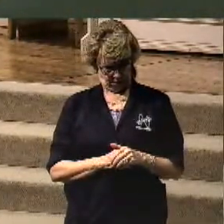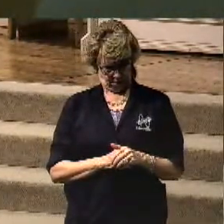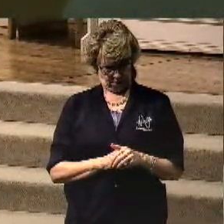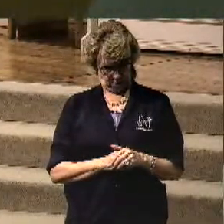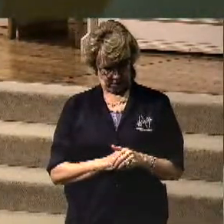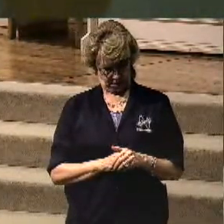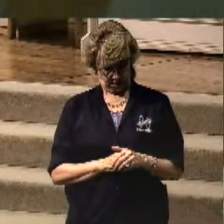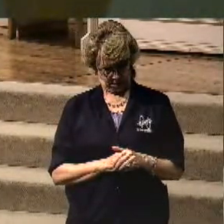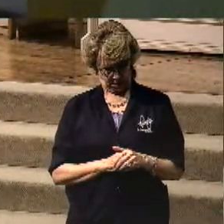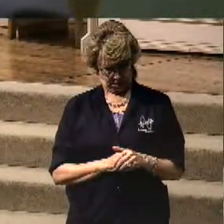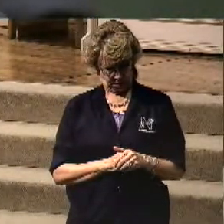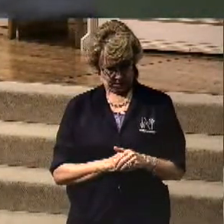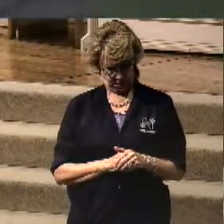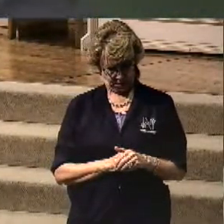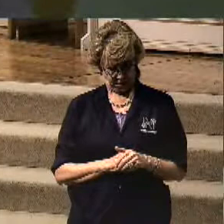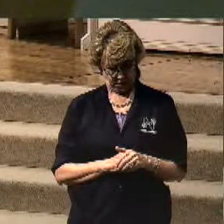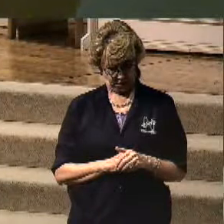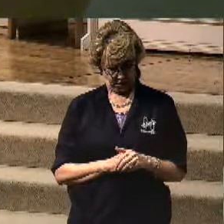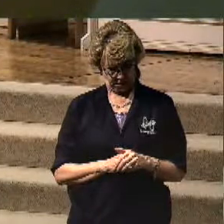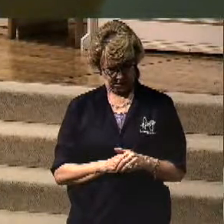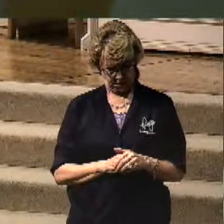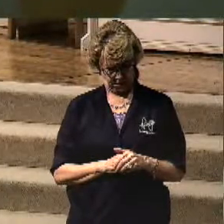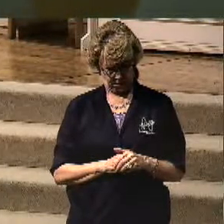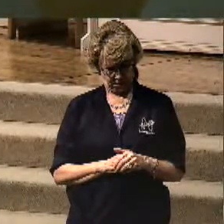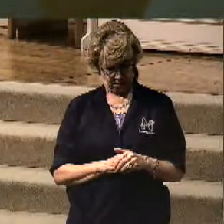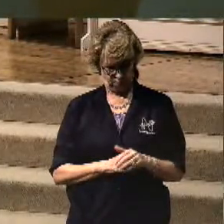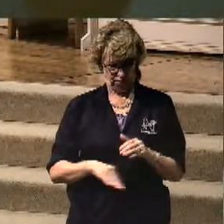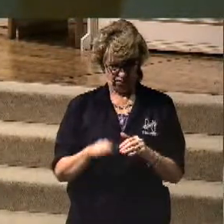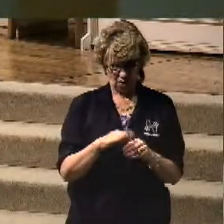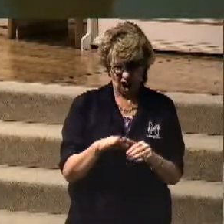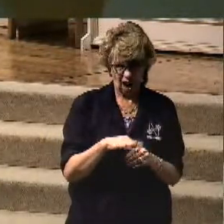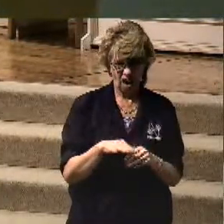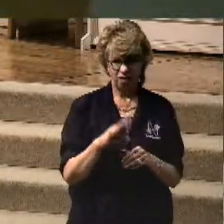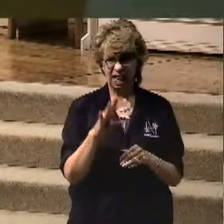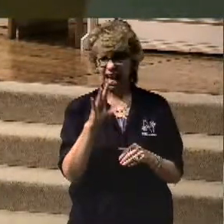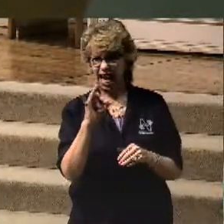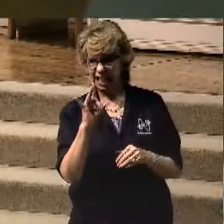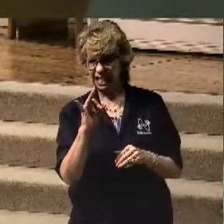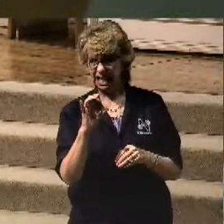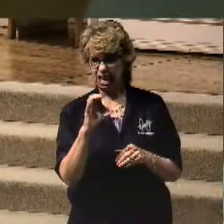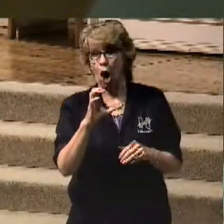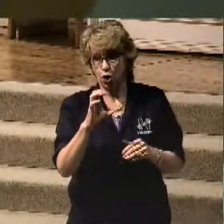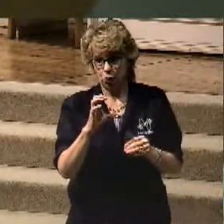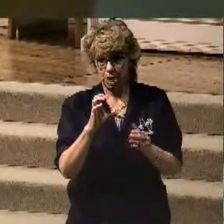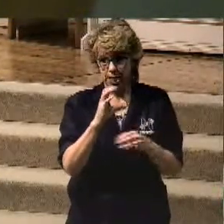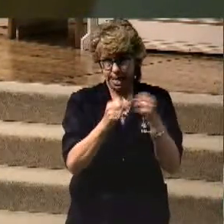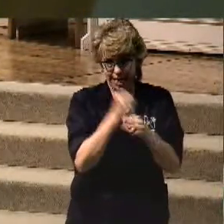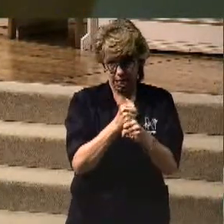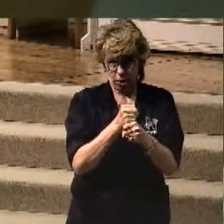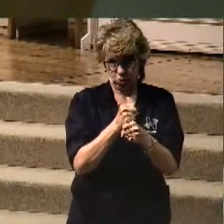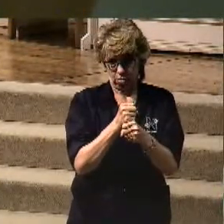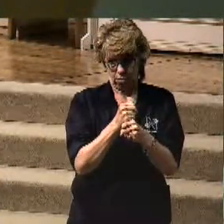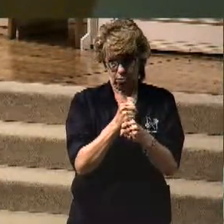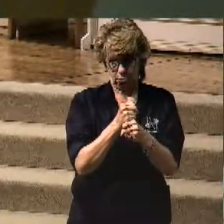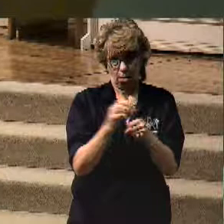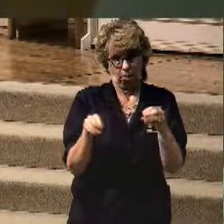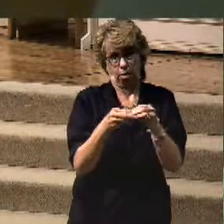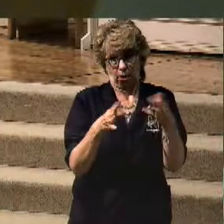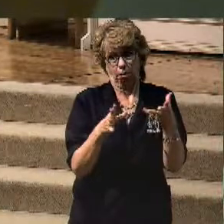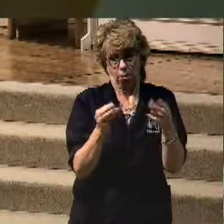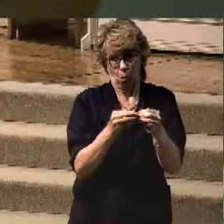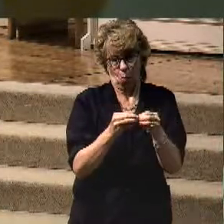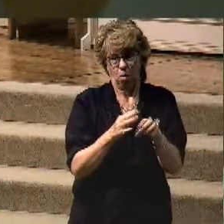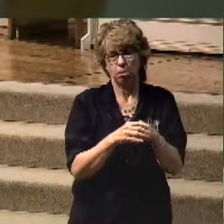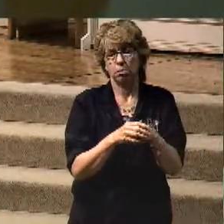For better part of 1,800 years and more,